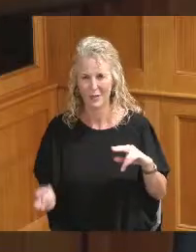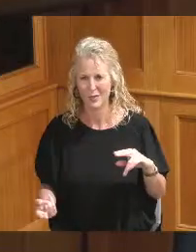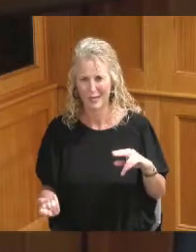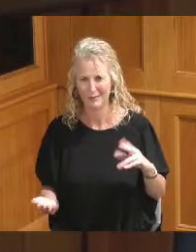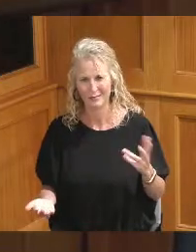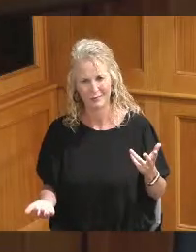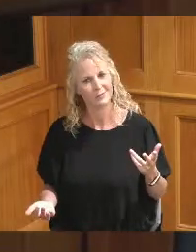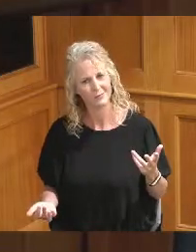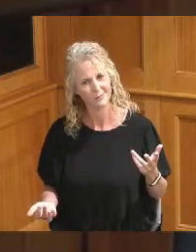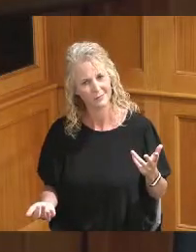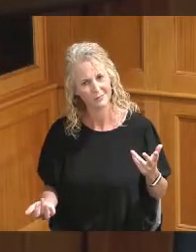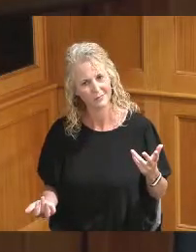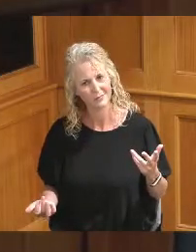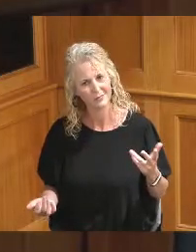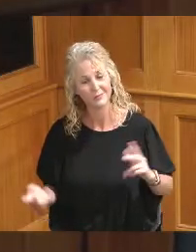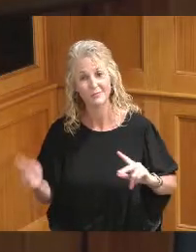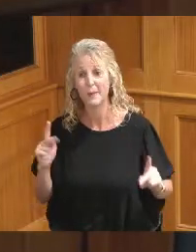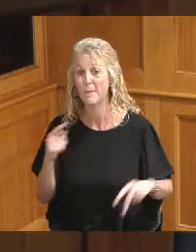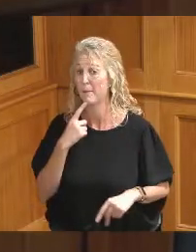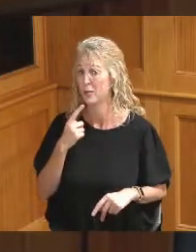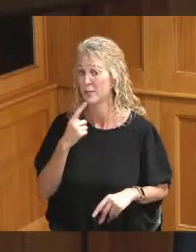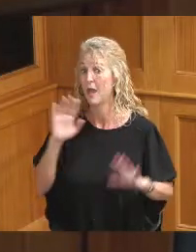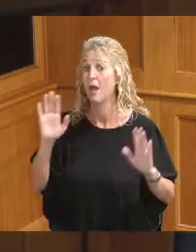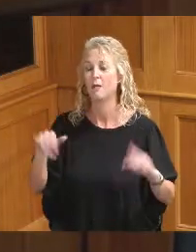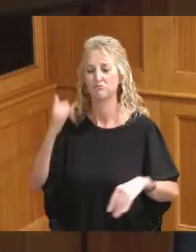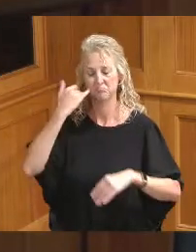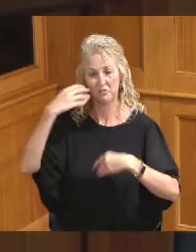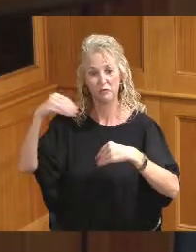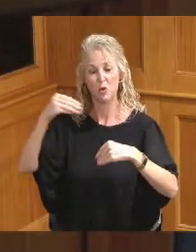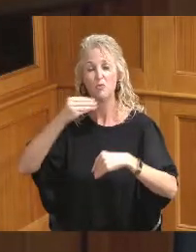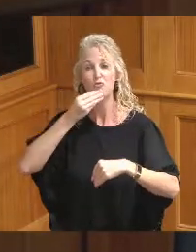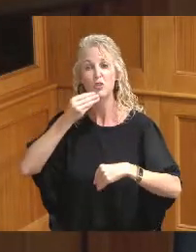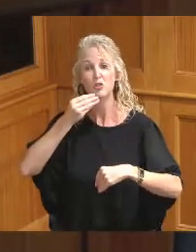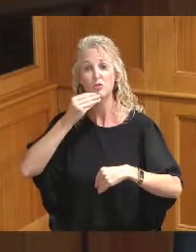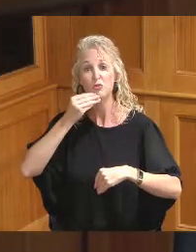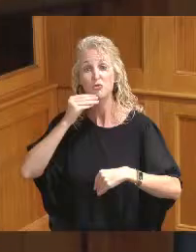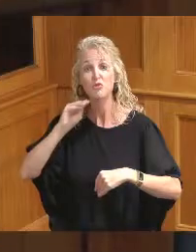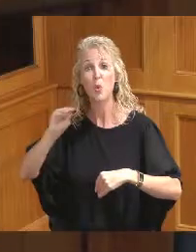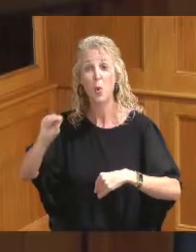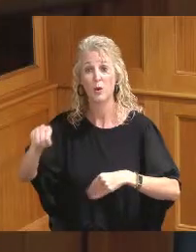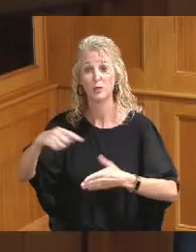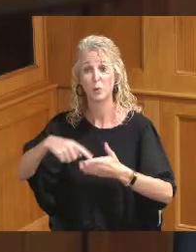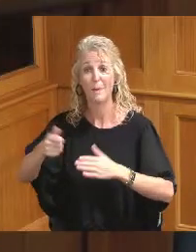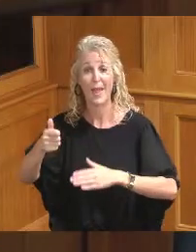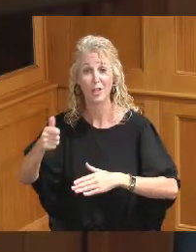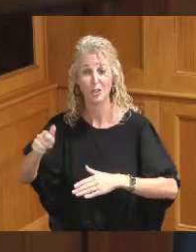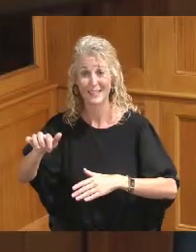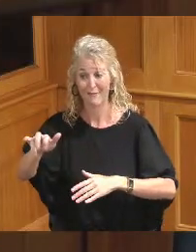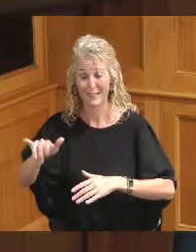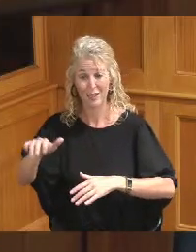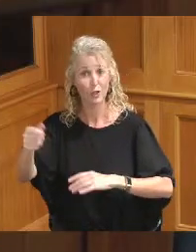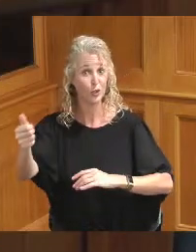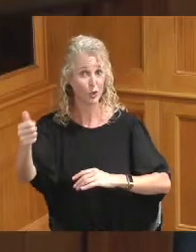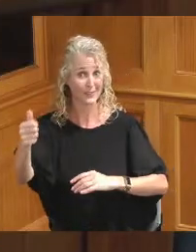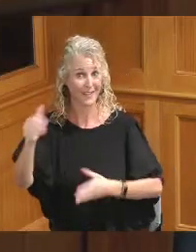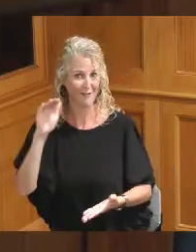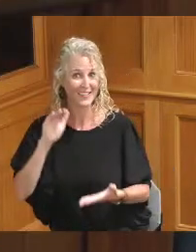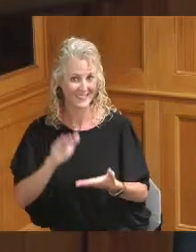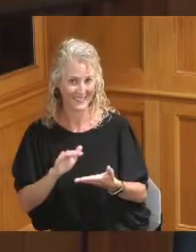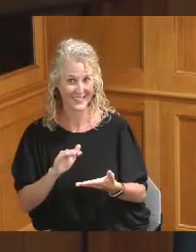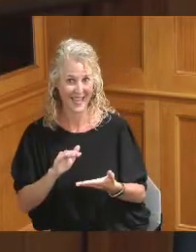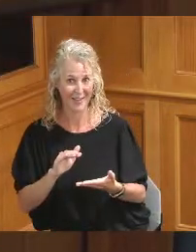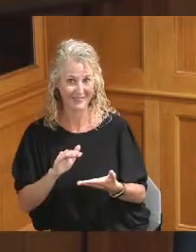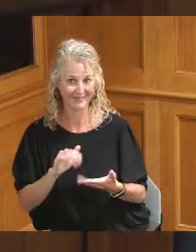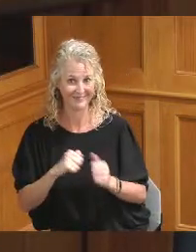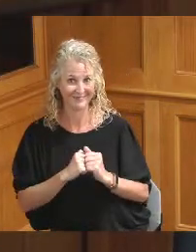wintertime. They told us if we go to the grocery store and we do our own checking out, we'd be able to get a discount